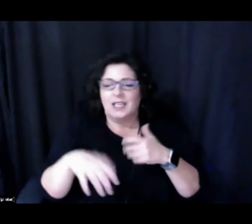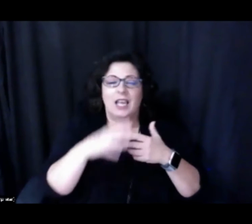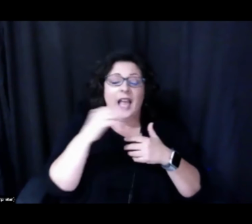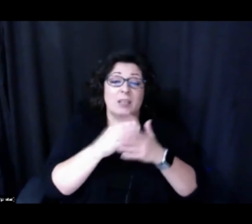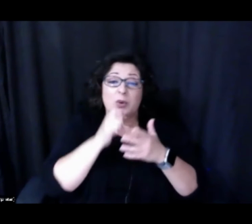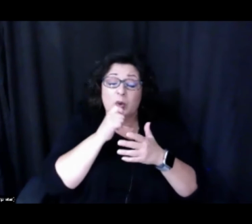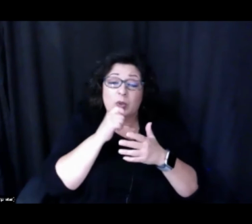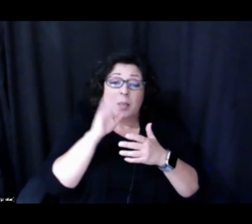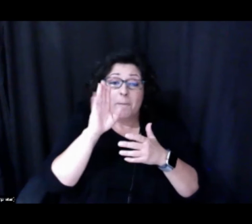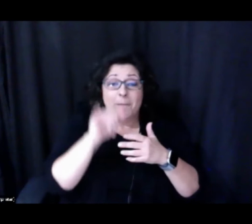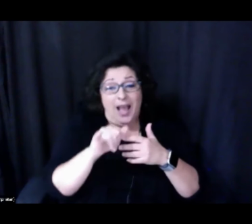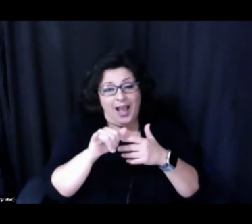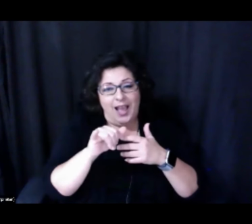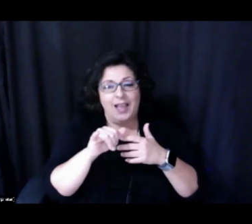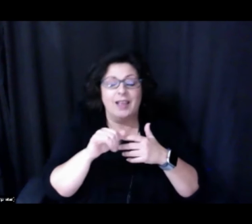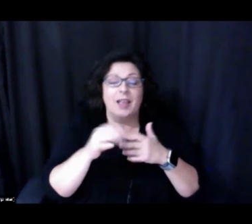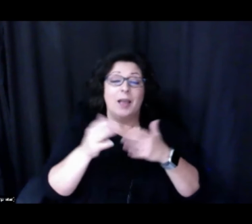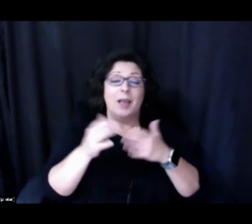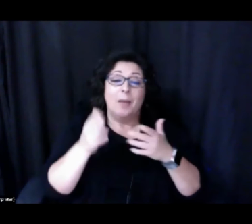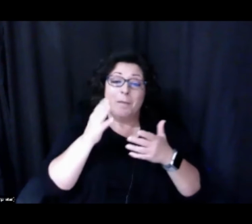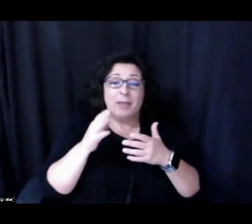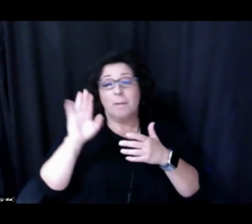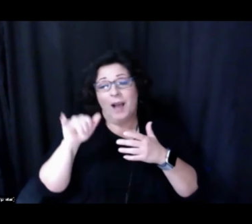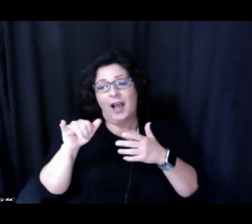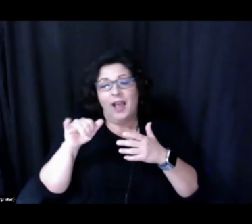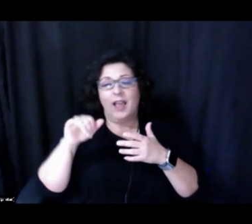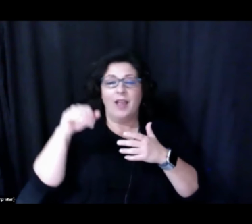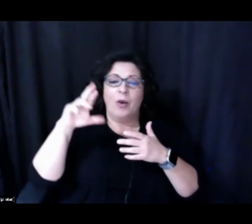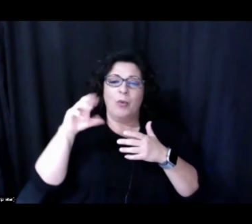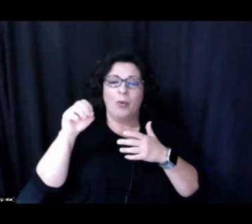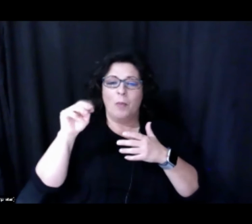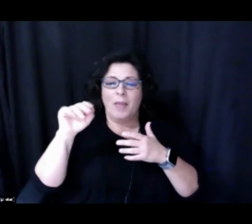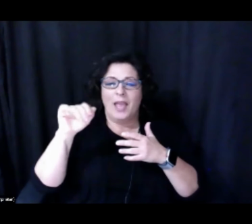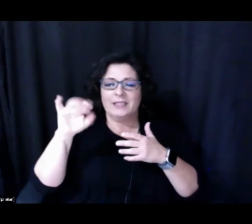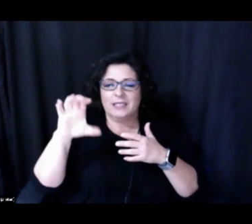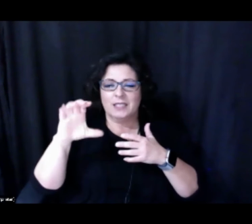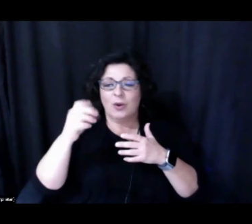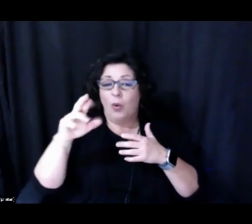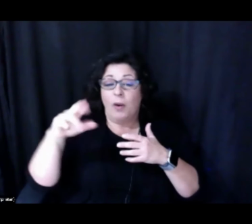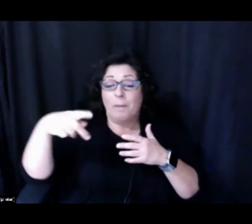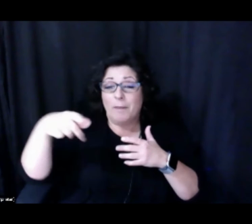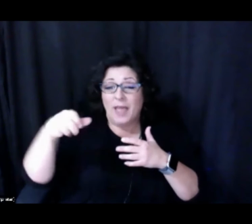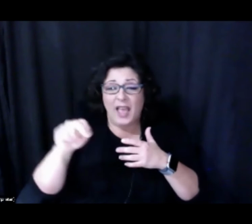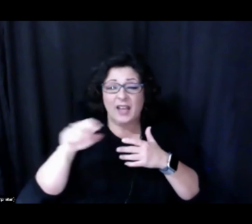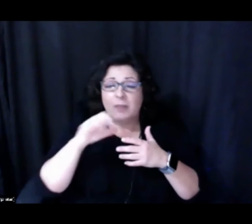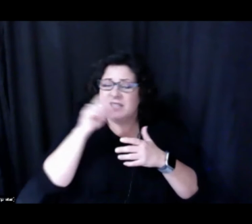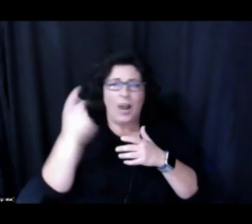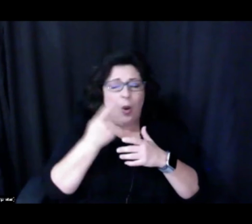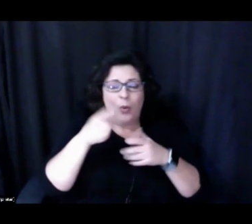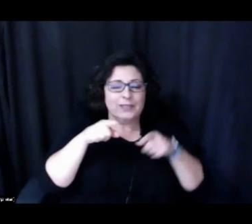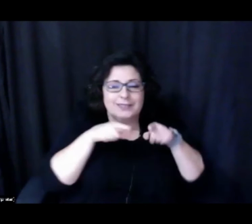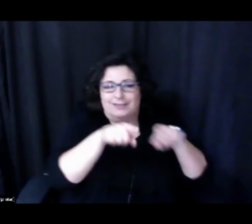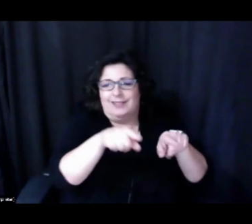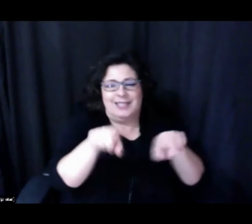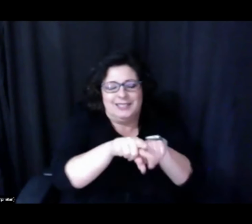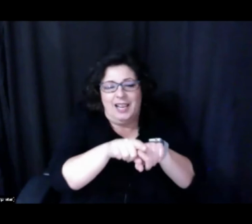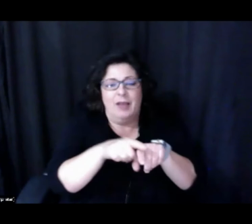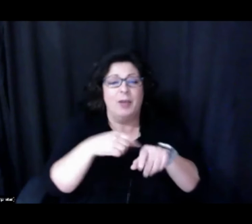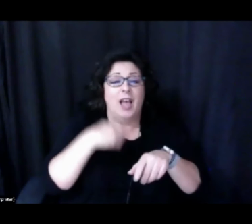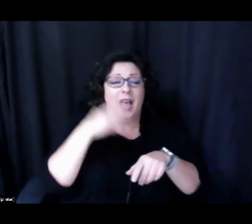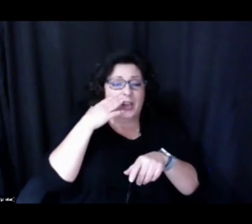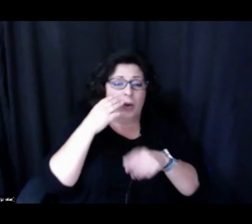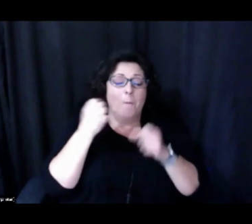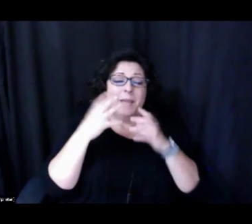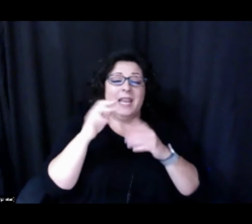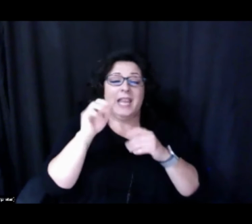who's bisexual may also be biromantic or panromantic, but they don't always line up. So I know a lot of asexual